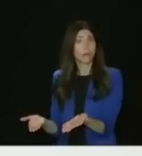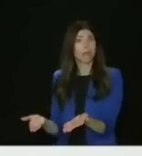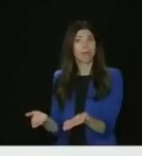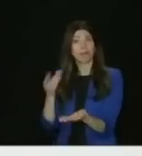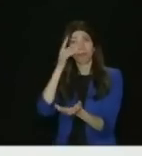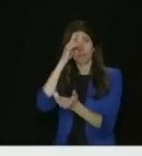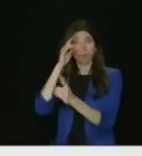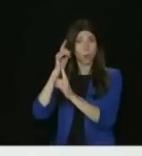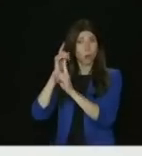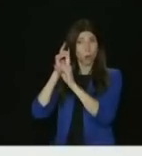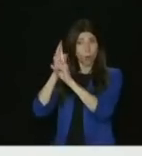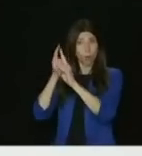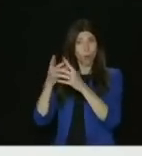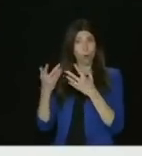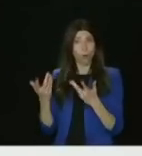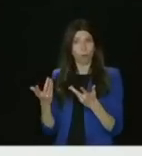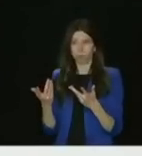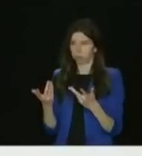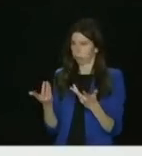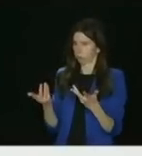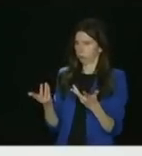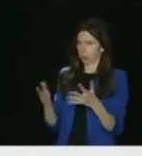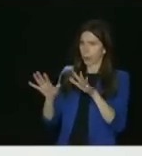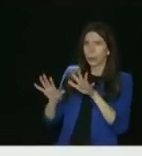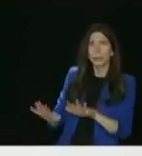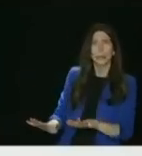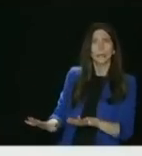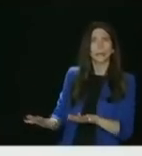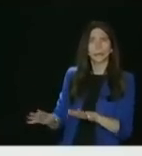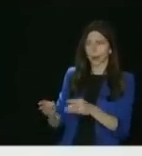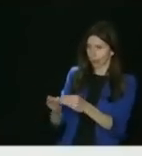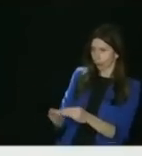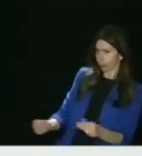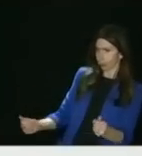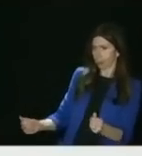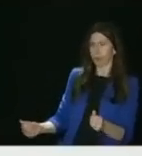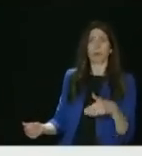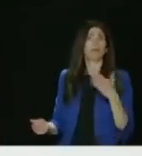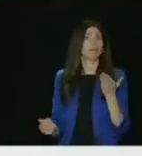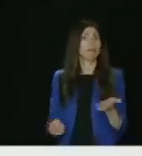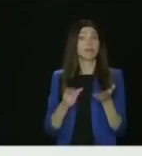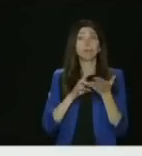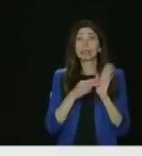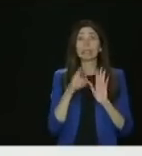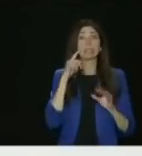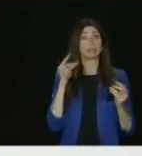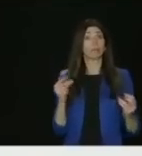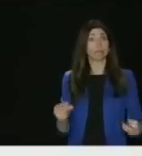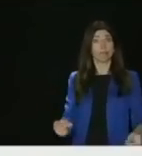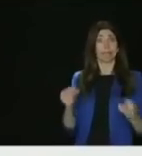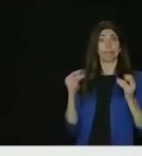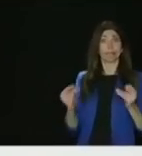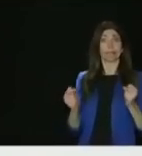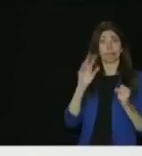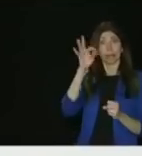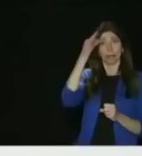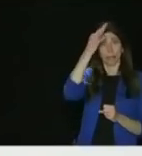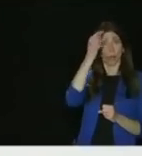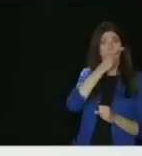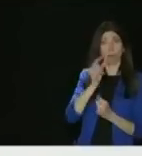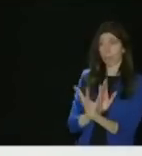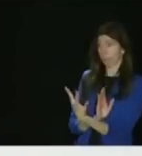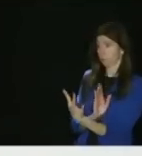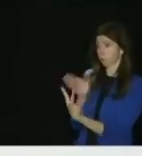manage situations as they emerge. It's not automatically an intervention by the federal police or a